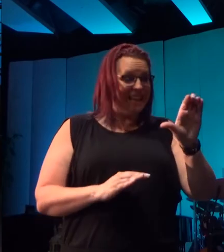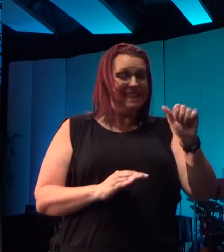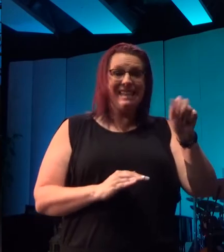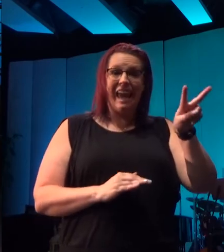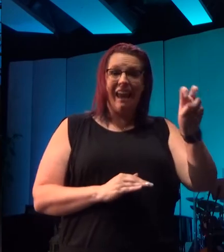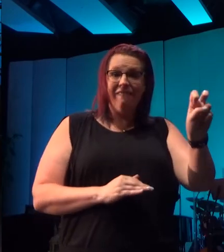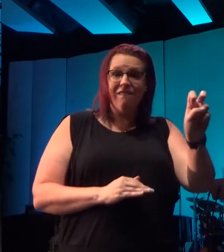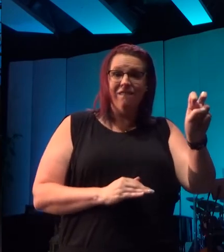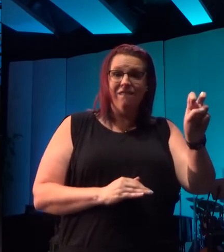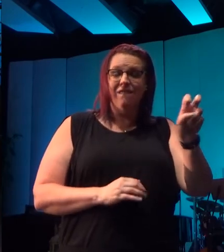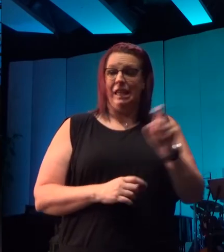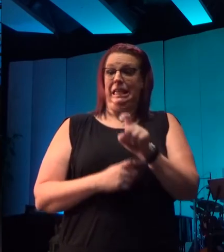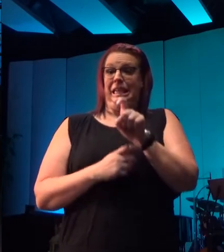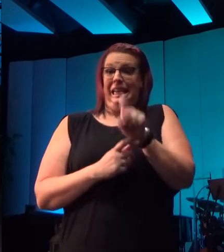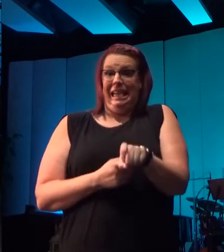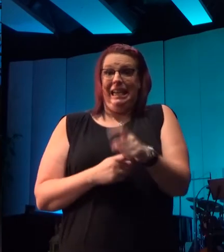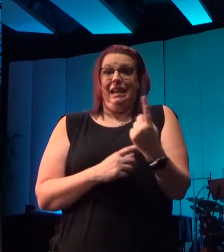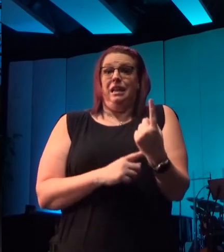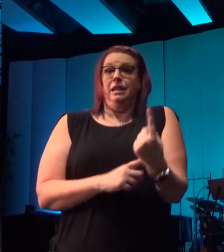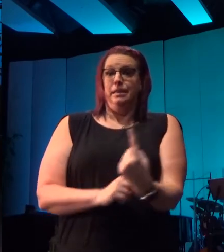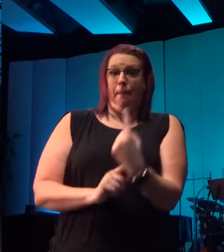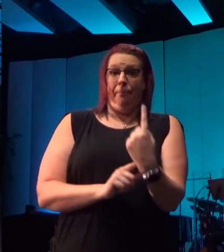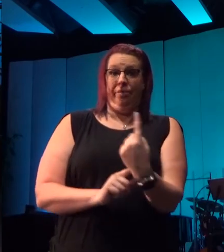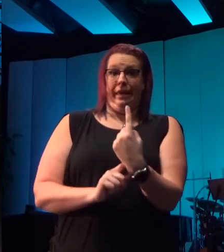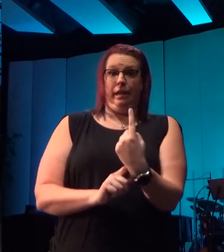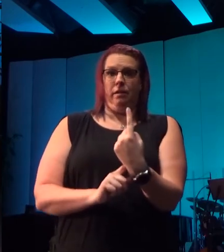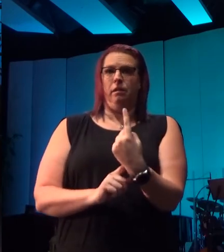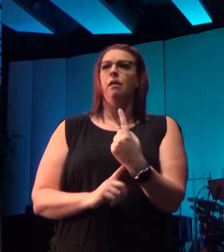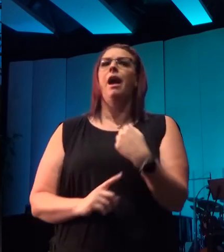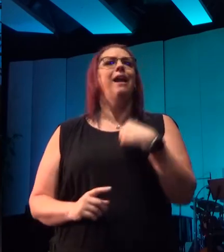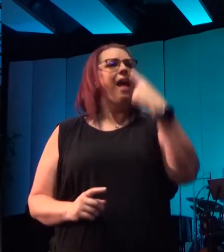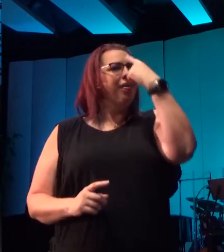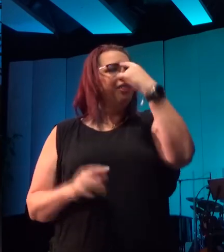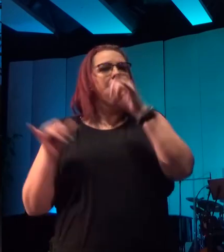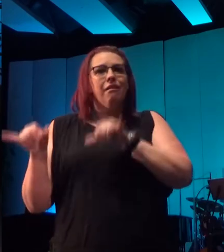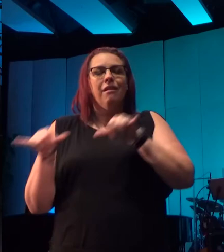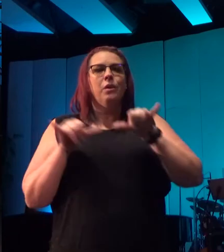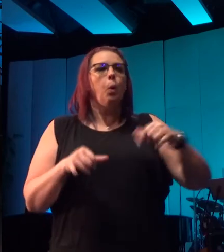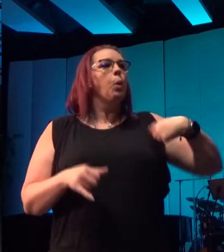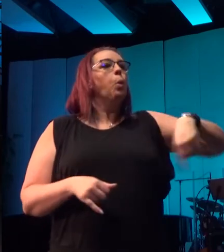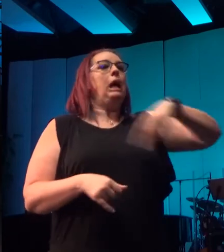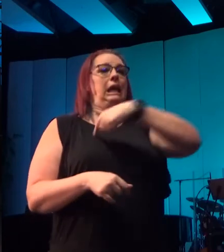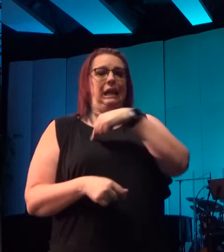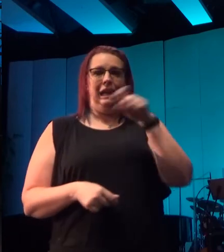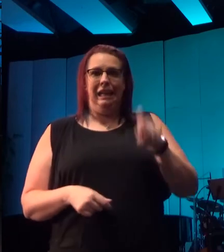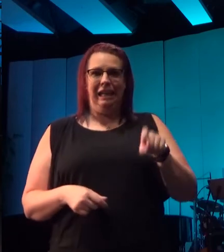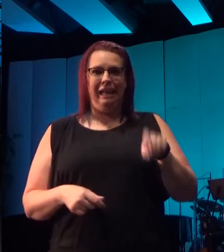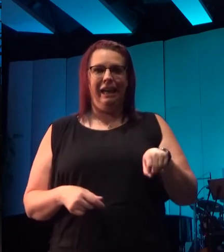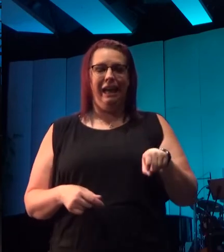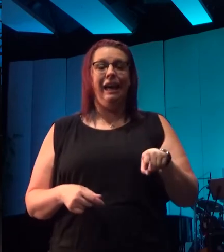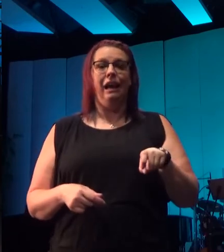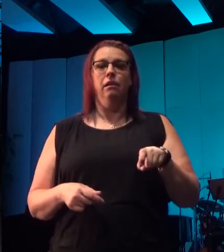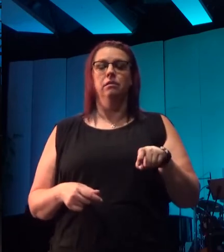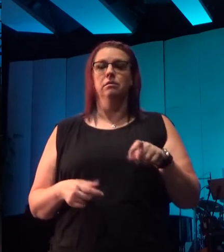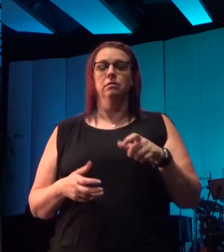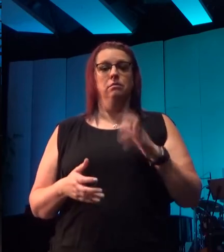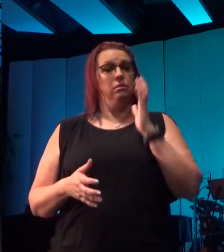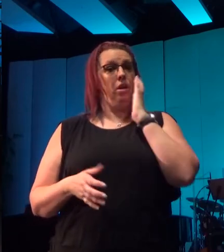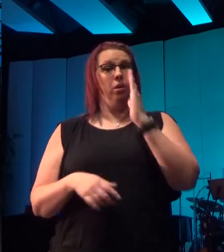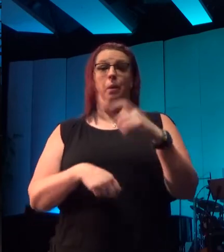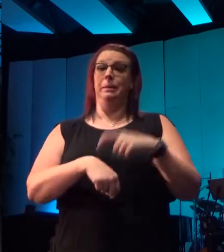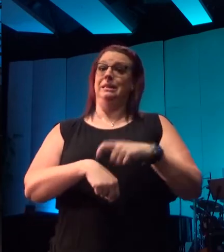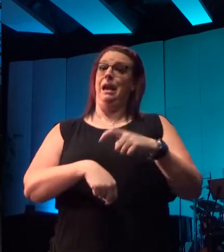needed something. It's the same thing I think we need, every one of us. Because there'll be those